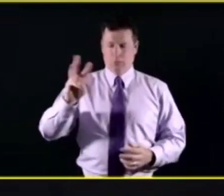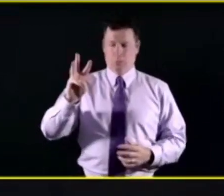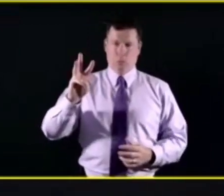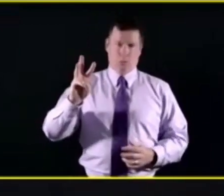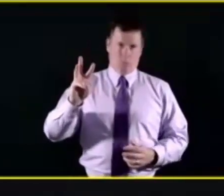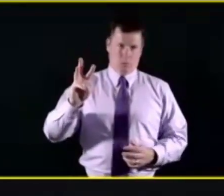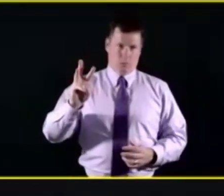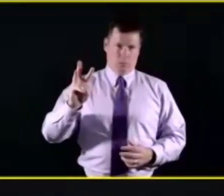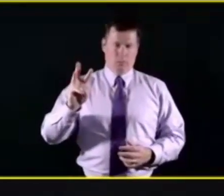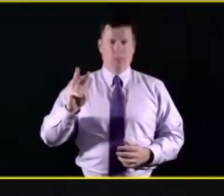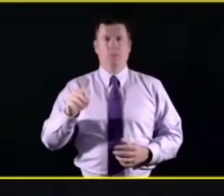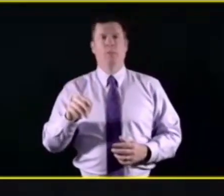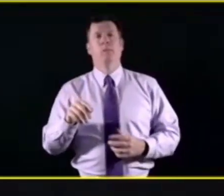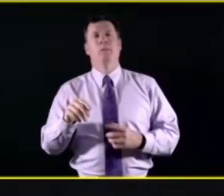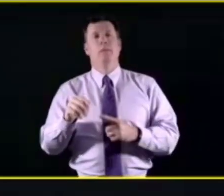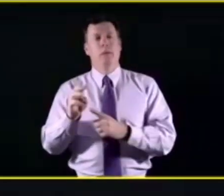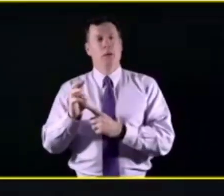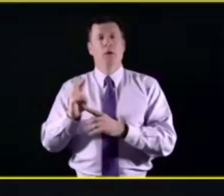vaccine,